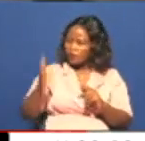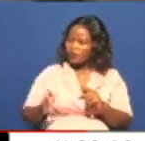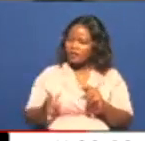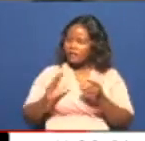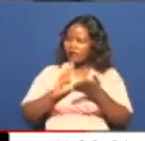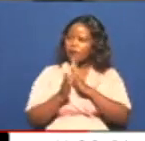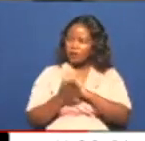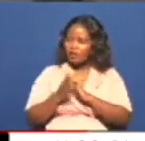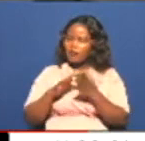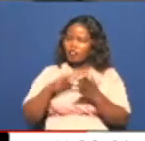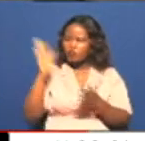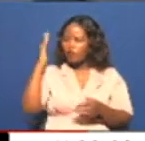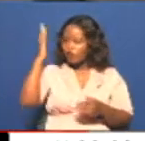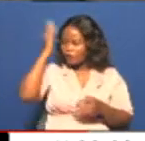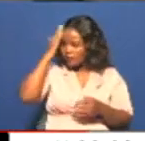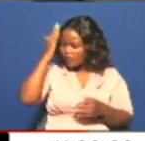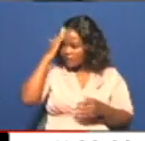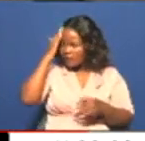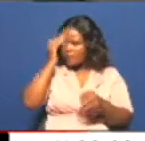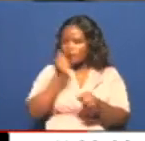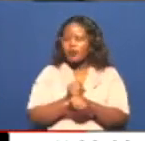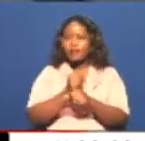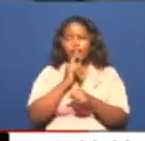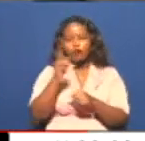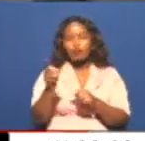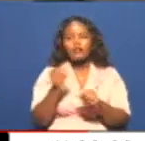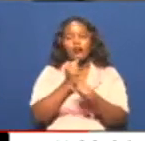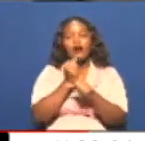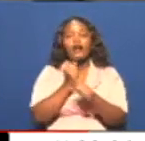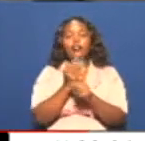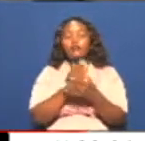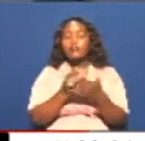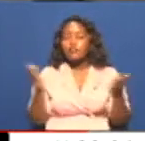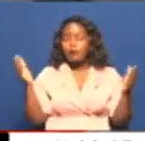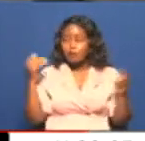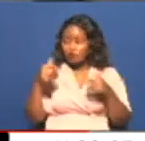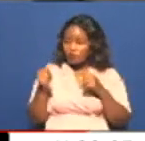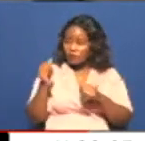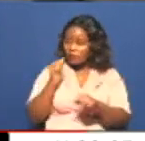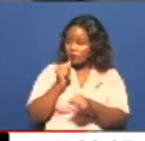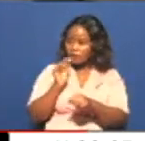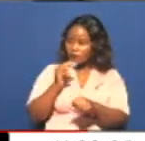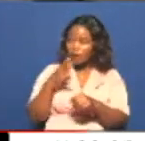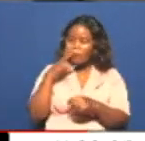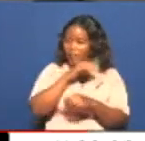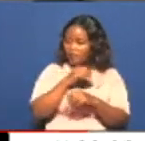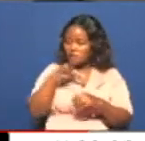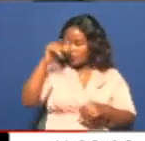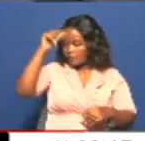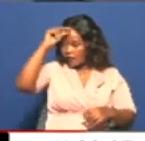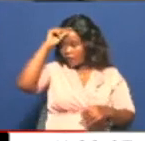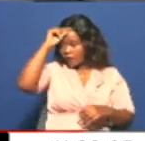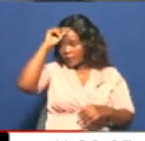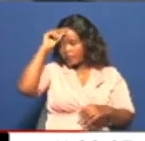in ensuring that they are doing a job that should have been done by somebody in government. Mm-hmm. And so